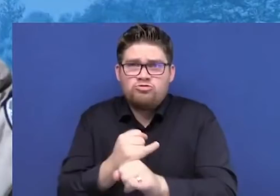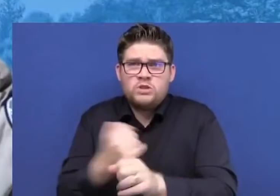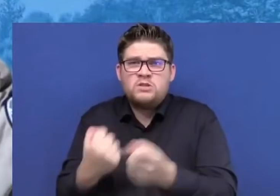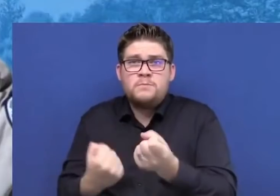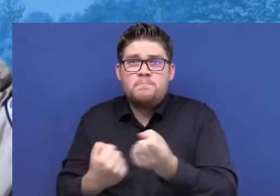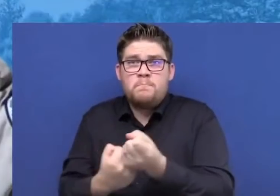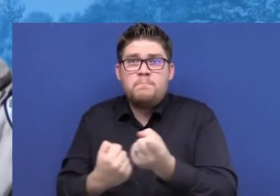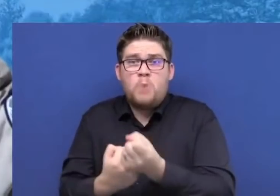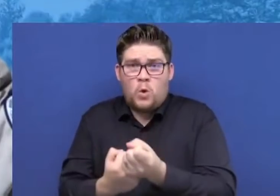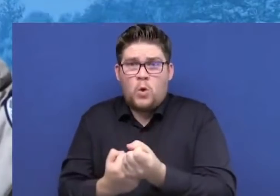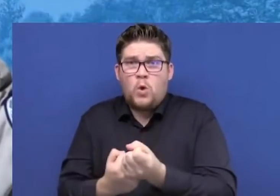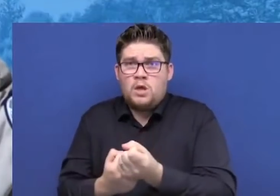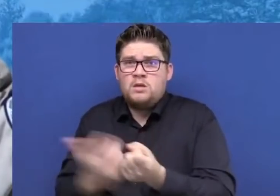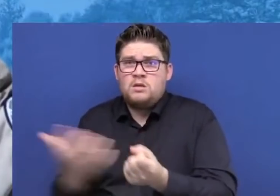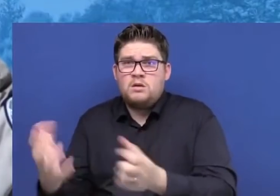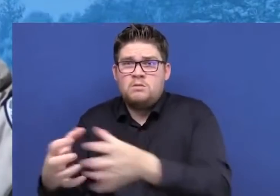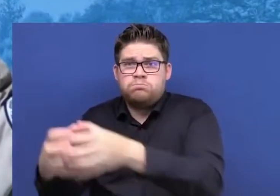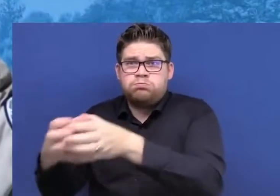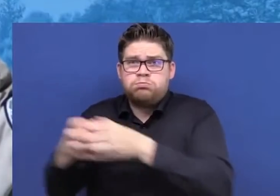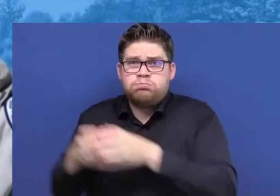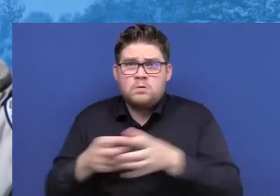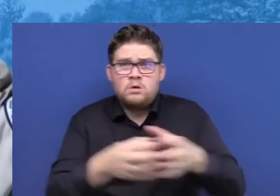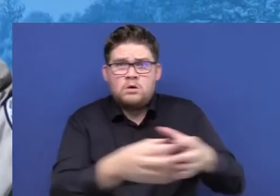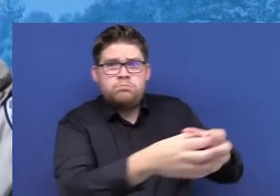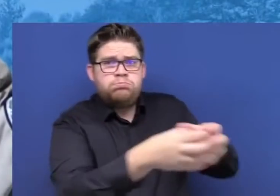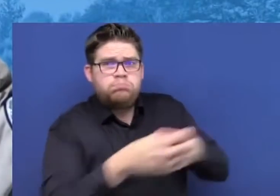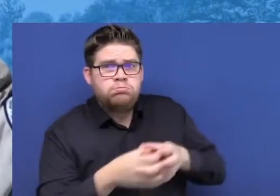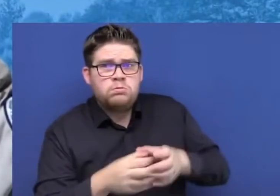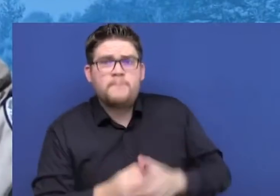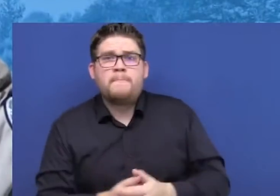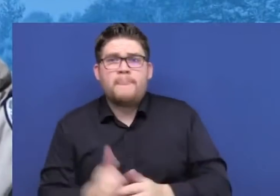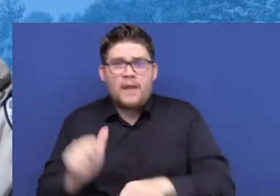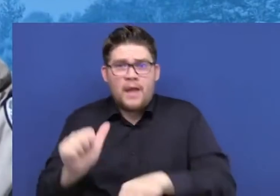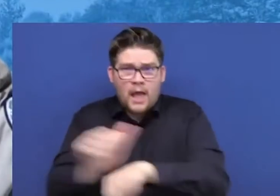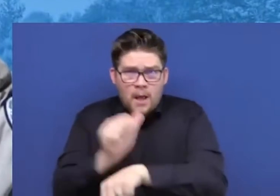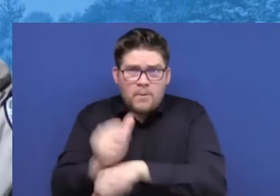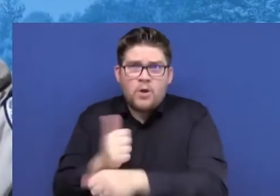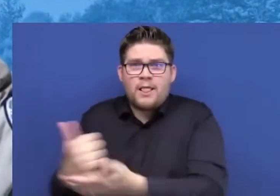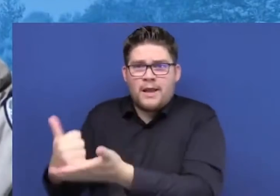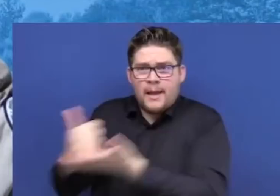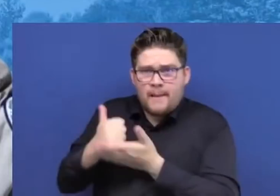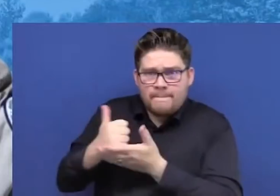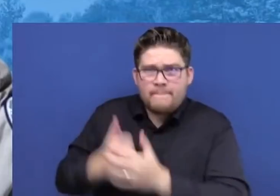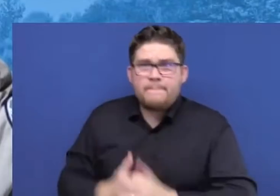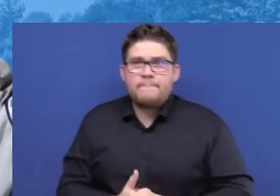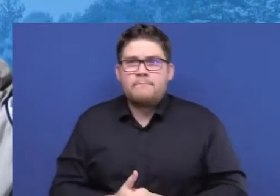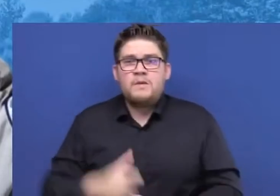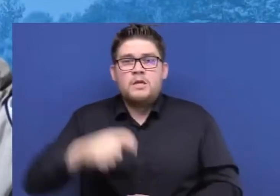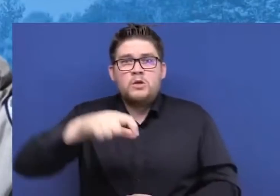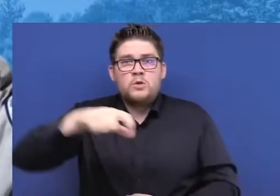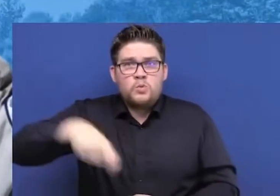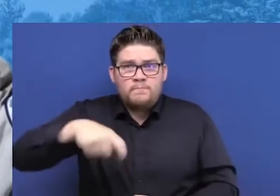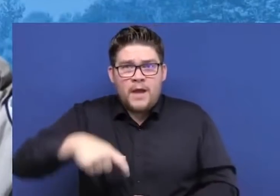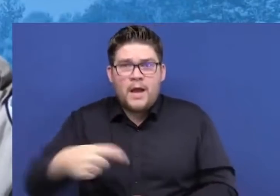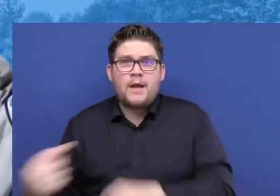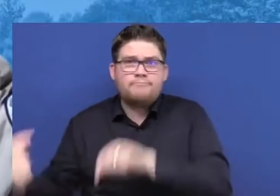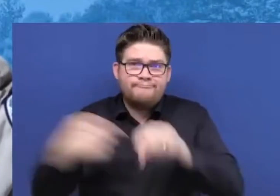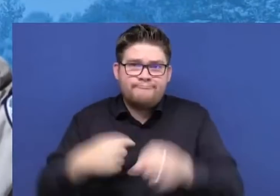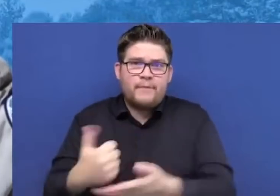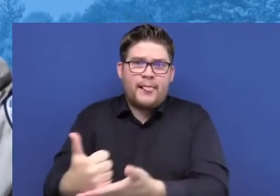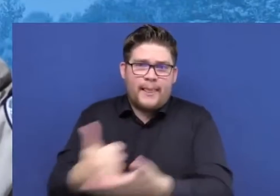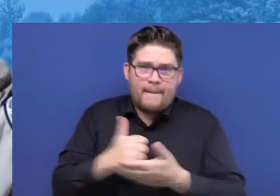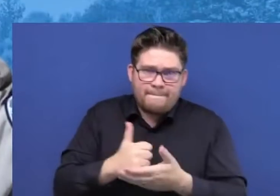here. Quebec was here, and I believe they've returned now on days of rest. We have a Parks